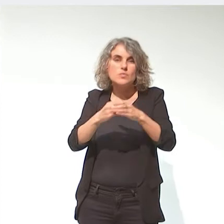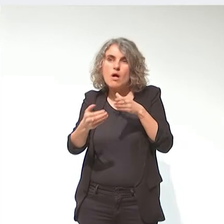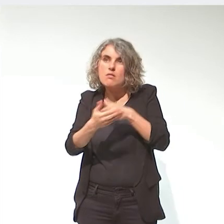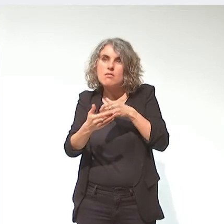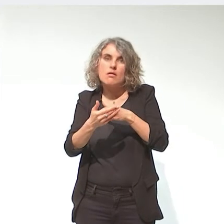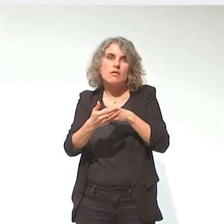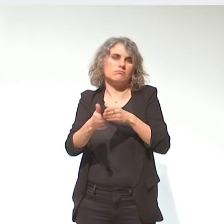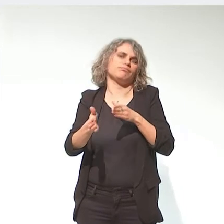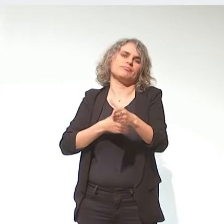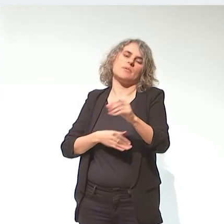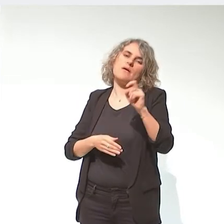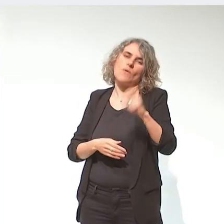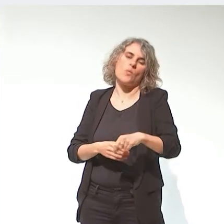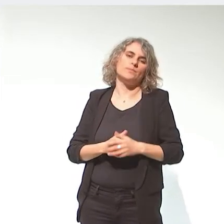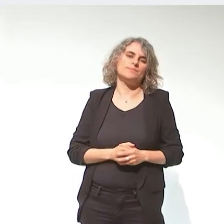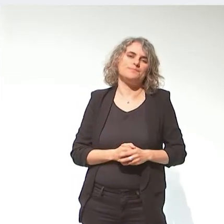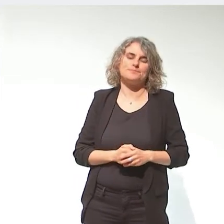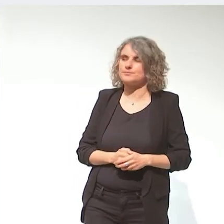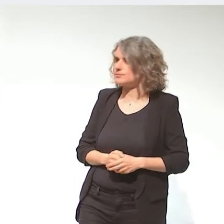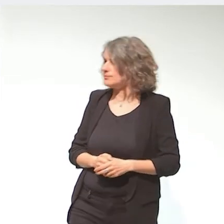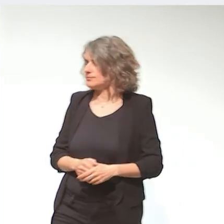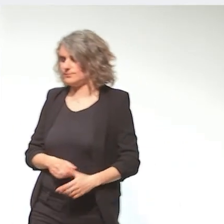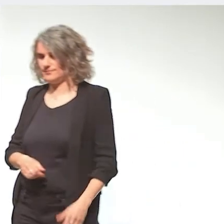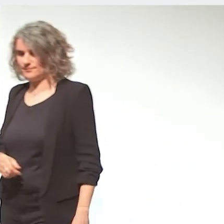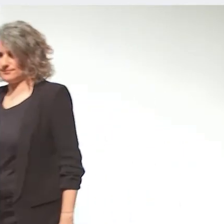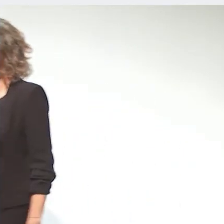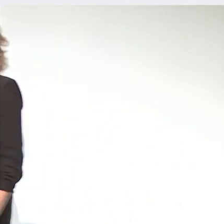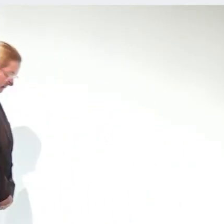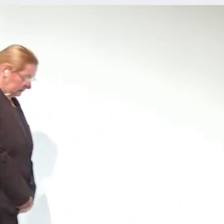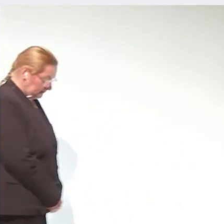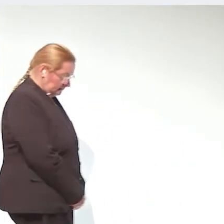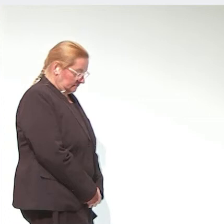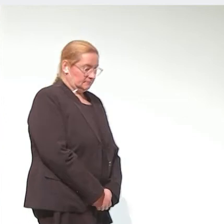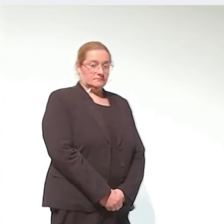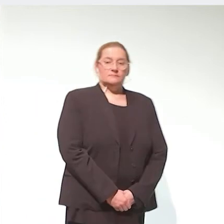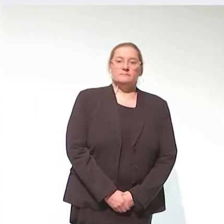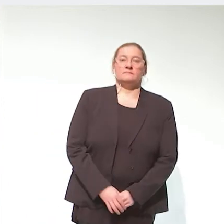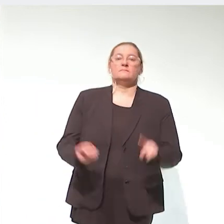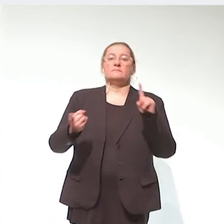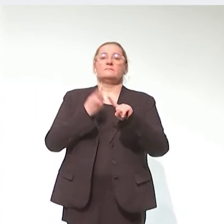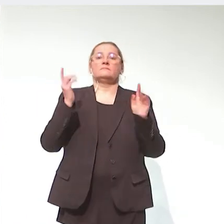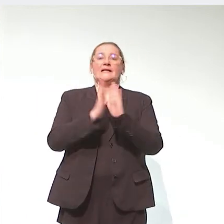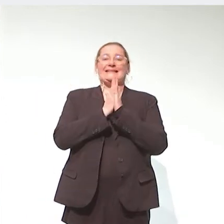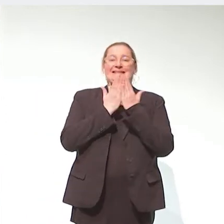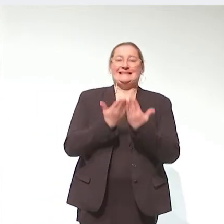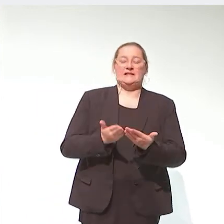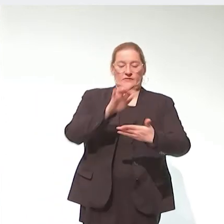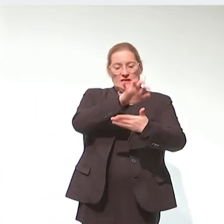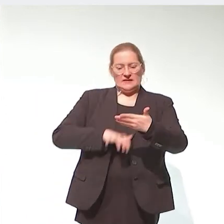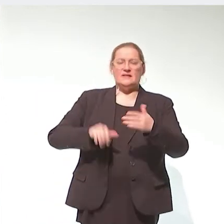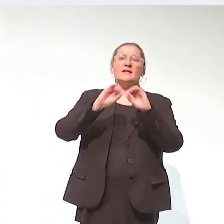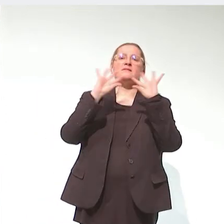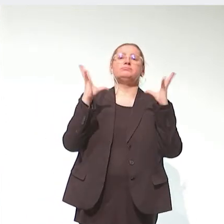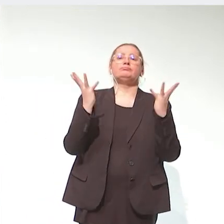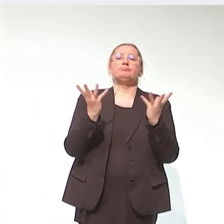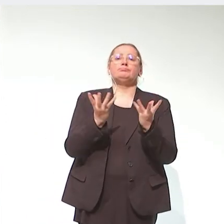and all the written materials prepared in accessible form, electronic formats